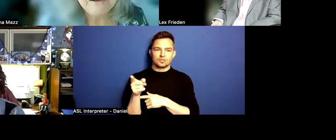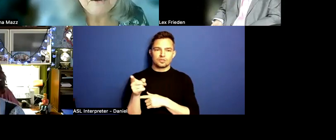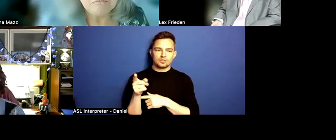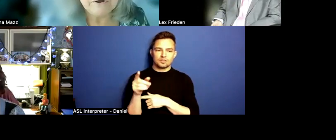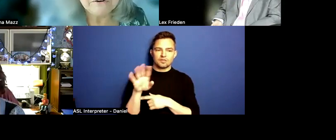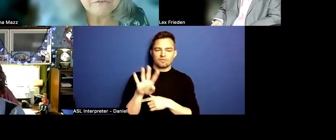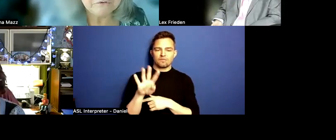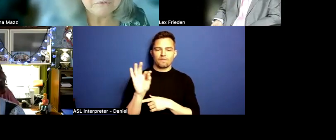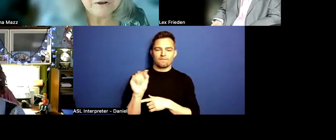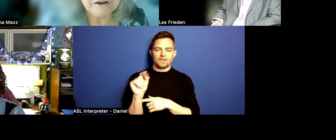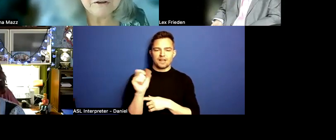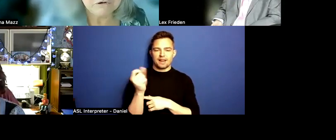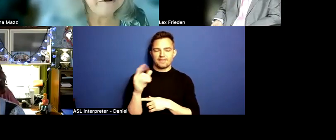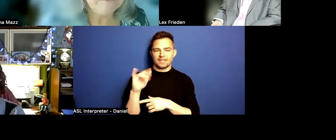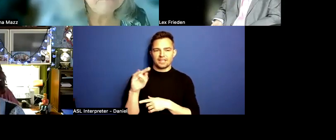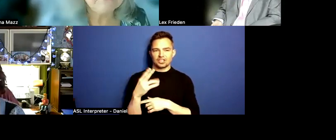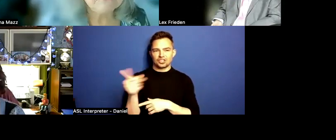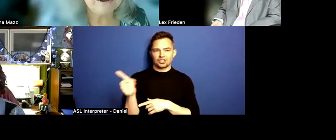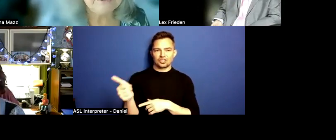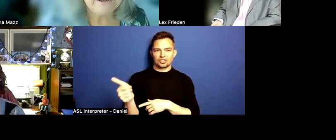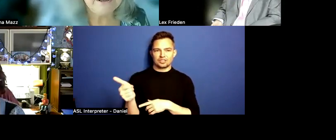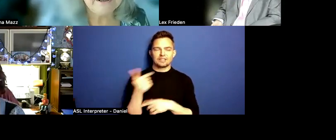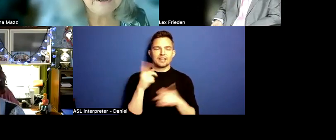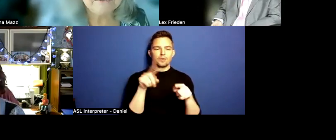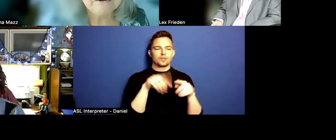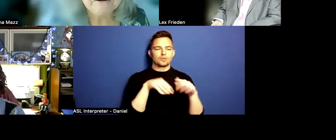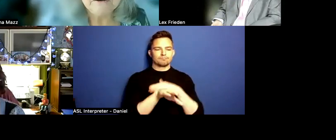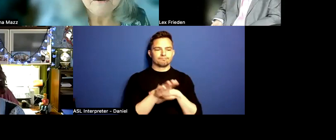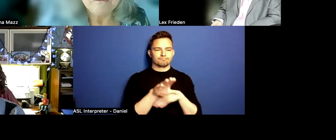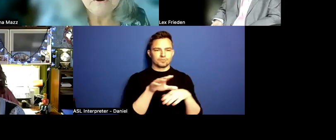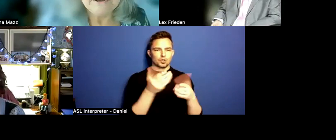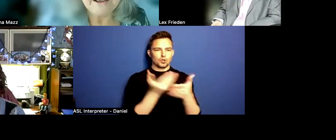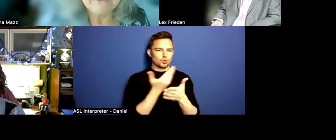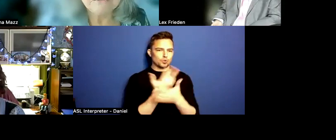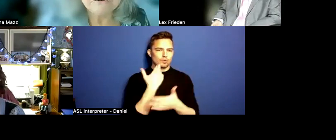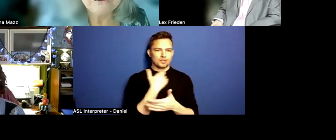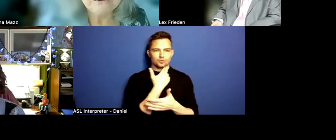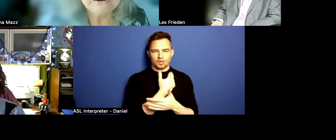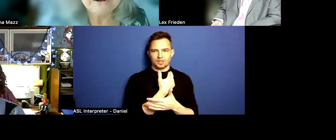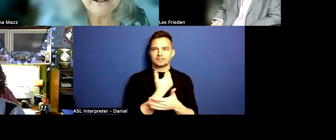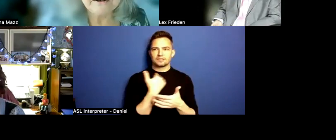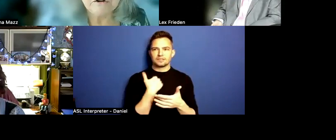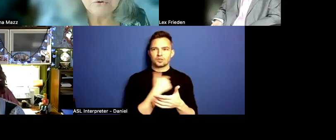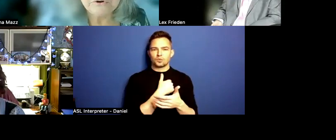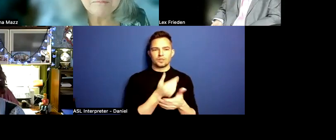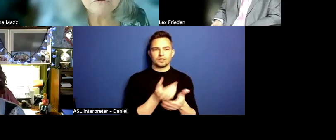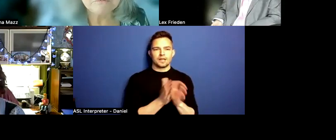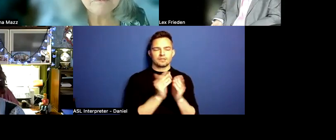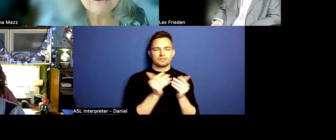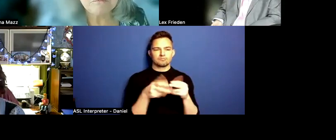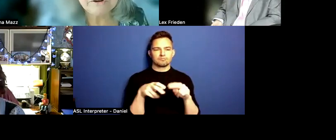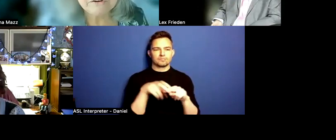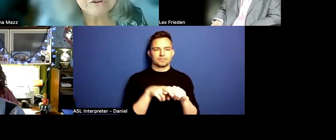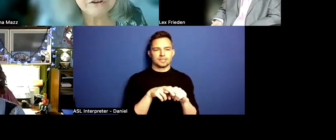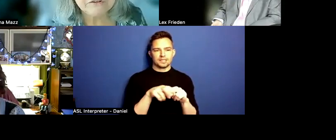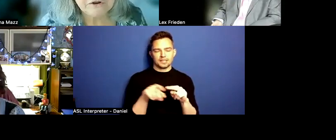4'11", and I went to a brand new restaurant, and we asked to sit at low tables,